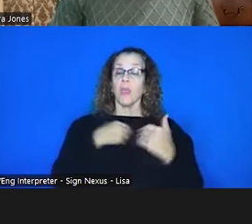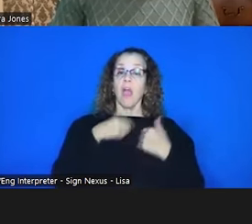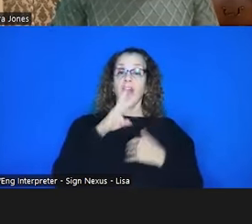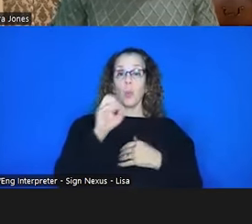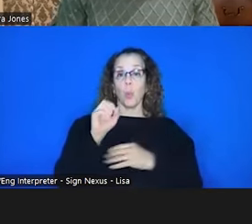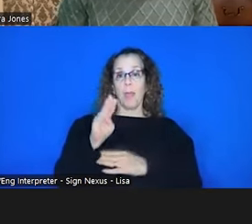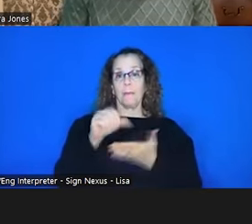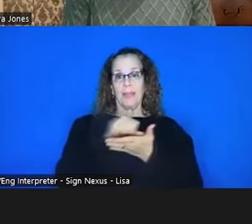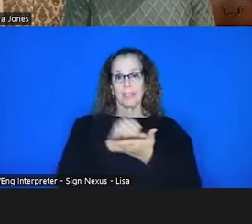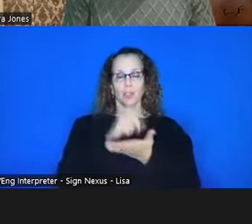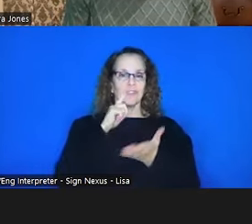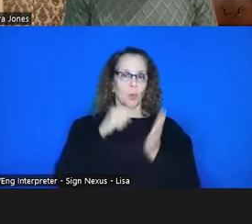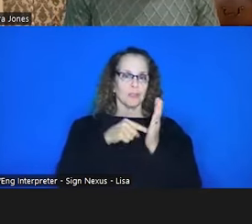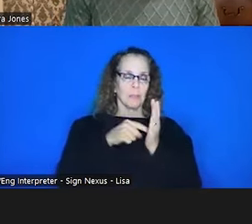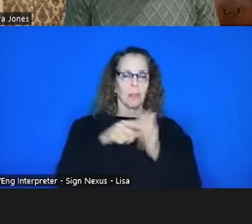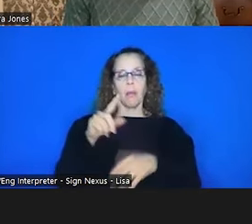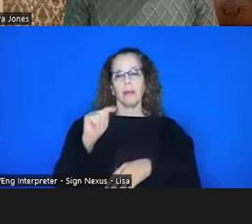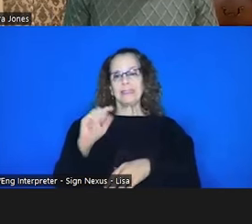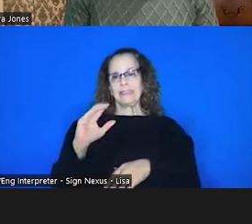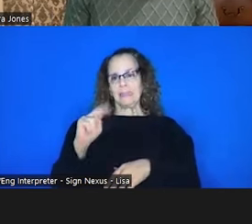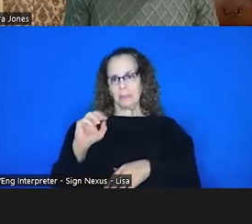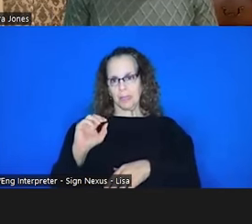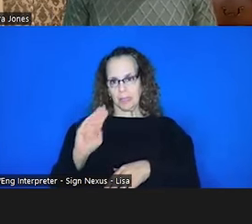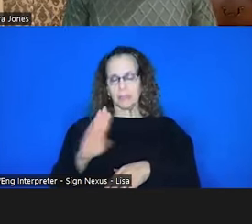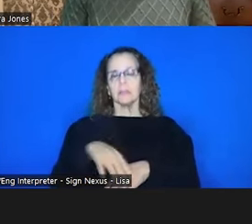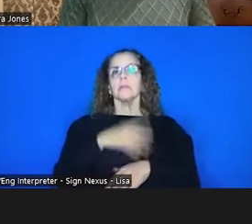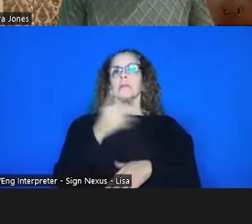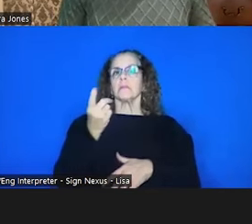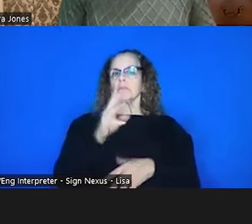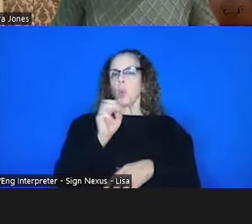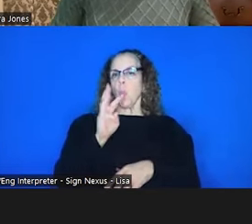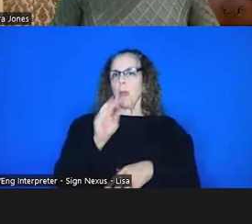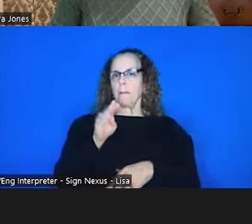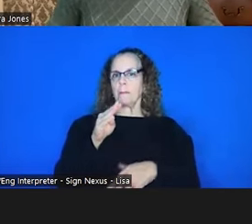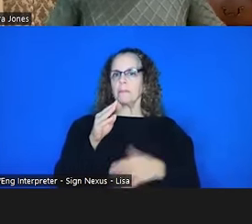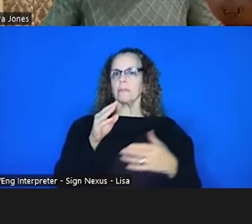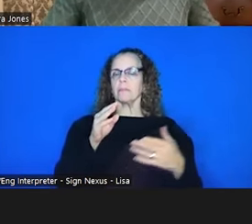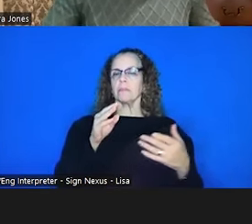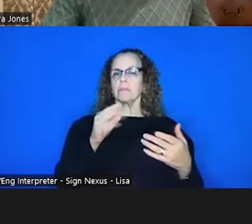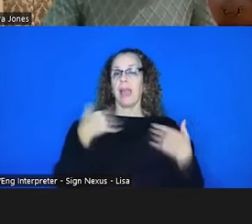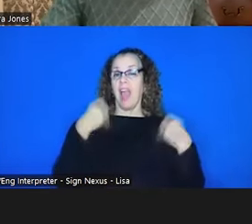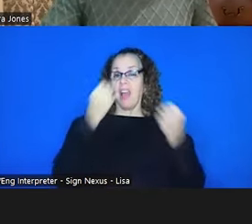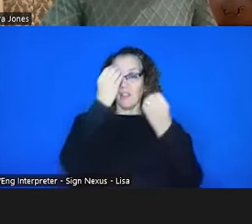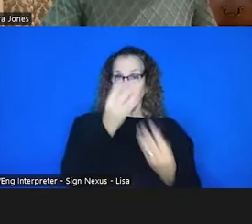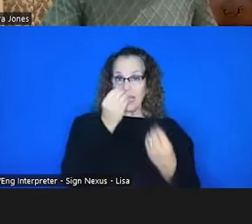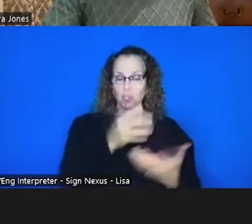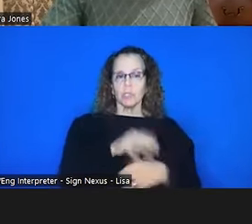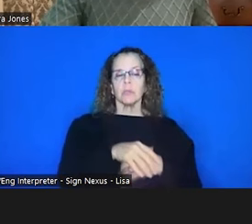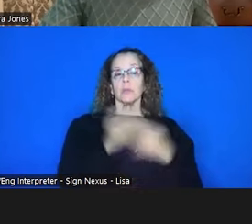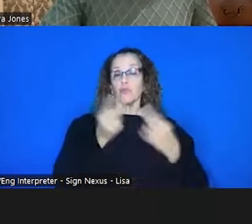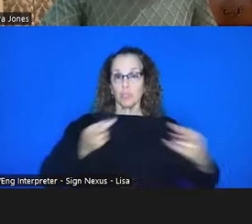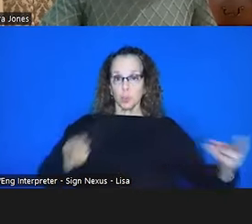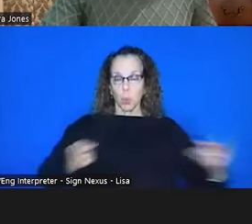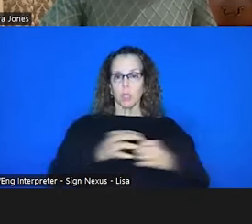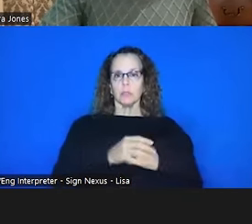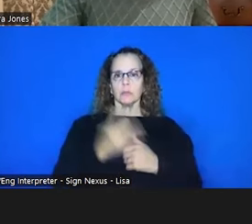you know, for example, that also provide, you know, affirming, you know, health information and resources. We have,